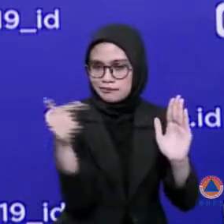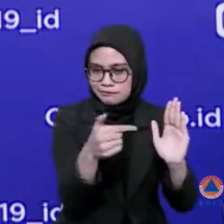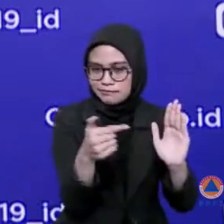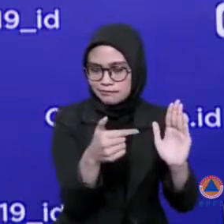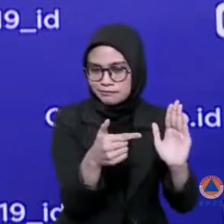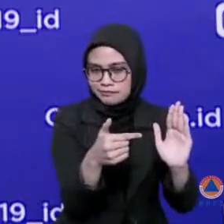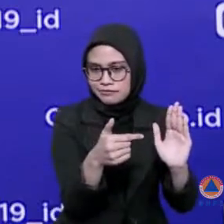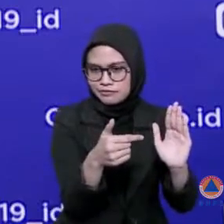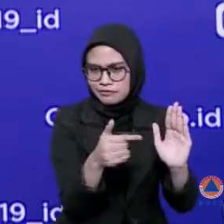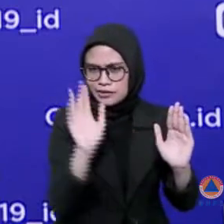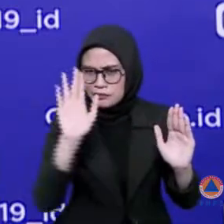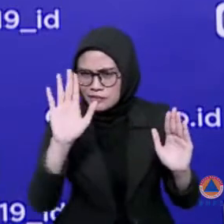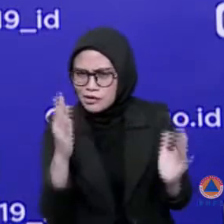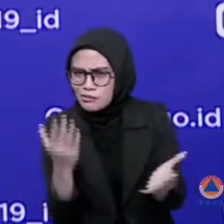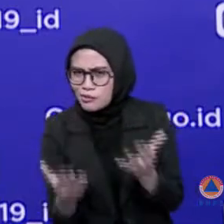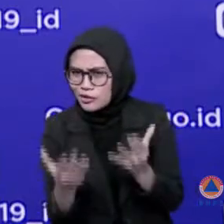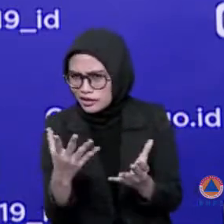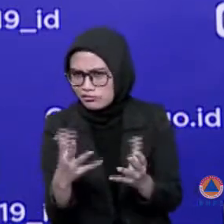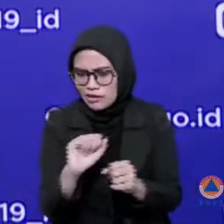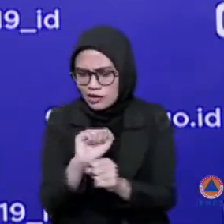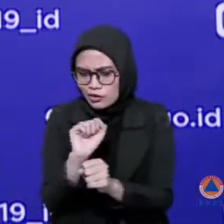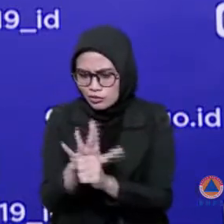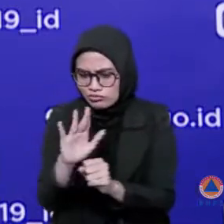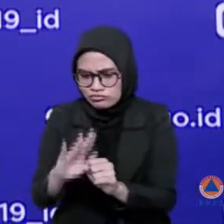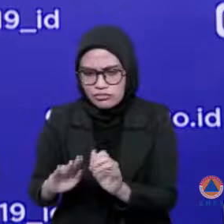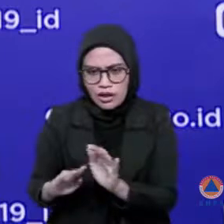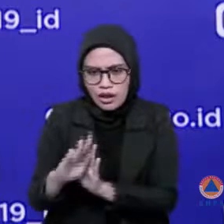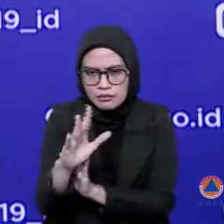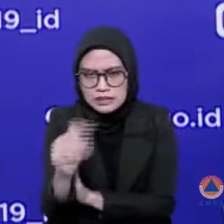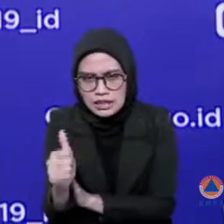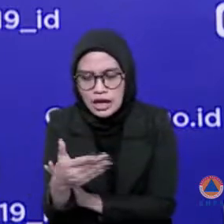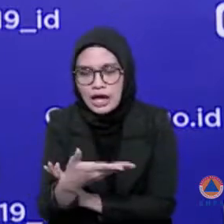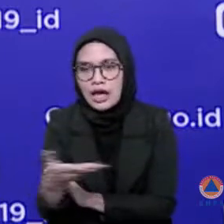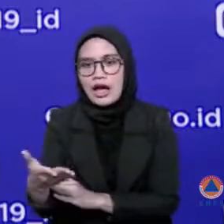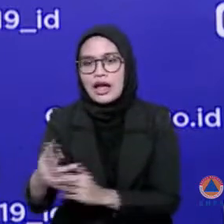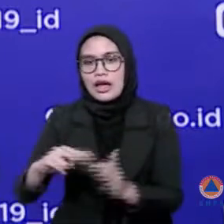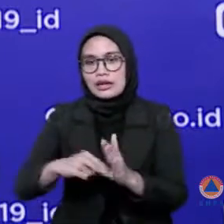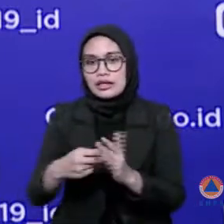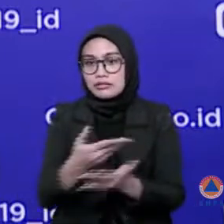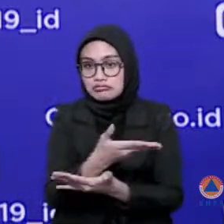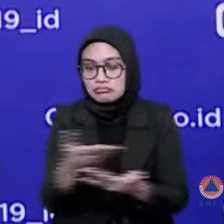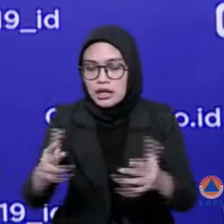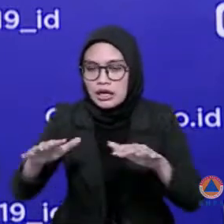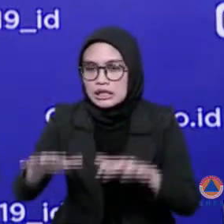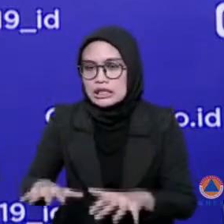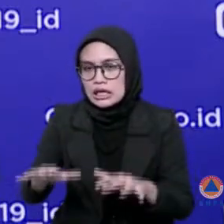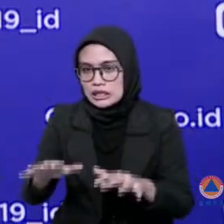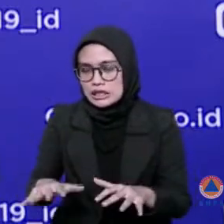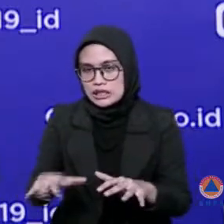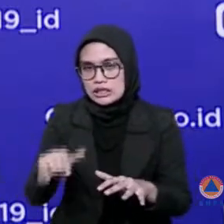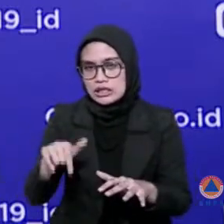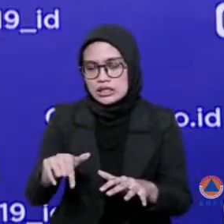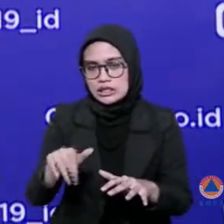be increasingly dynamic, and please pay attention to the development in the upcoming